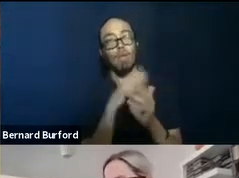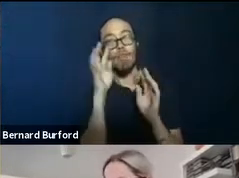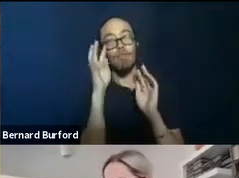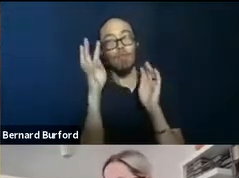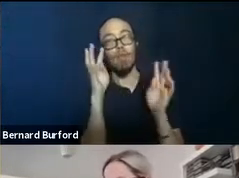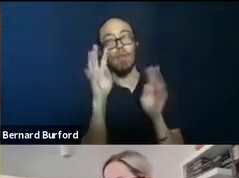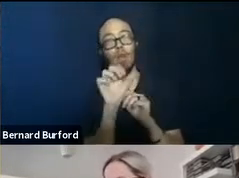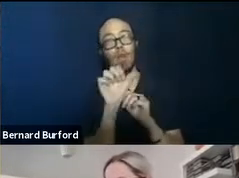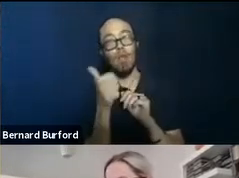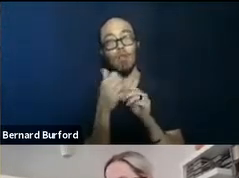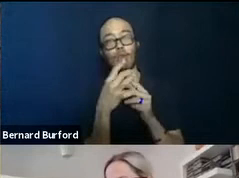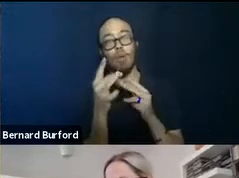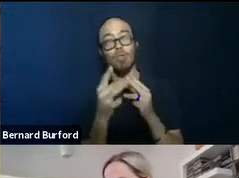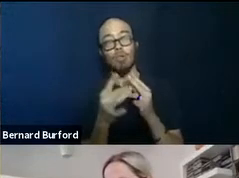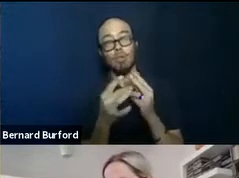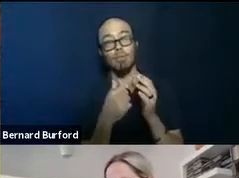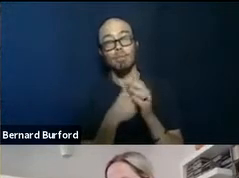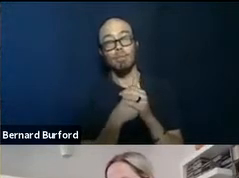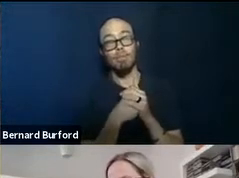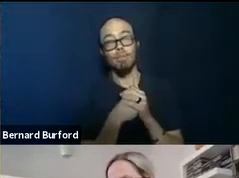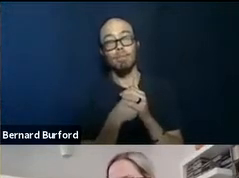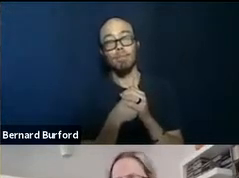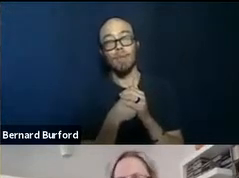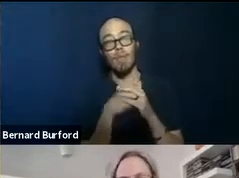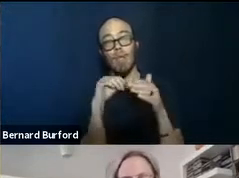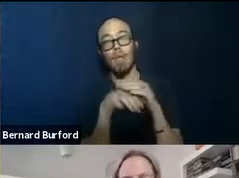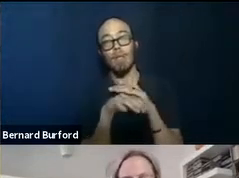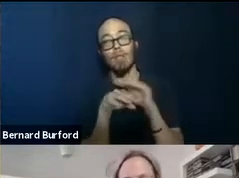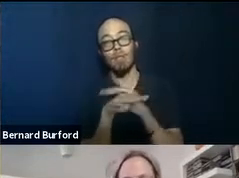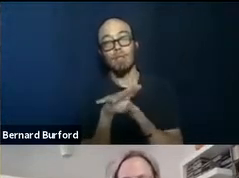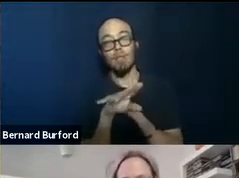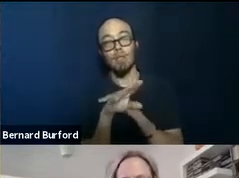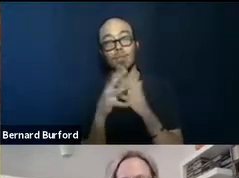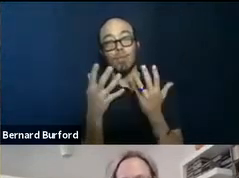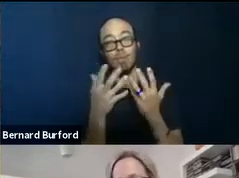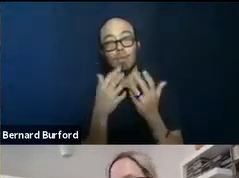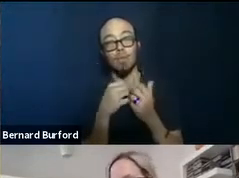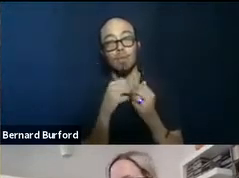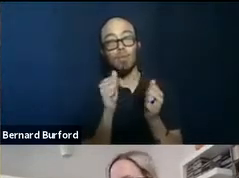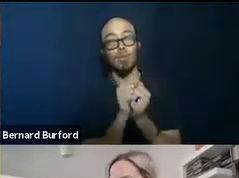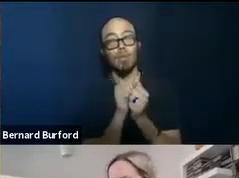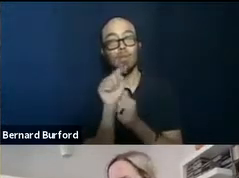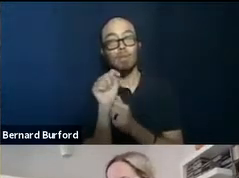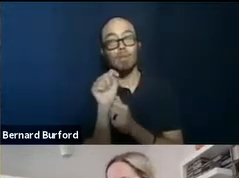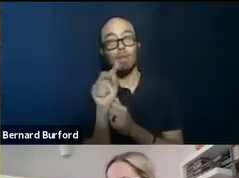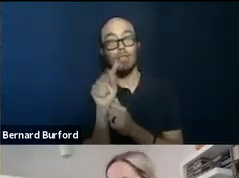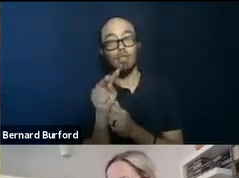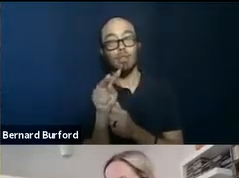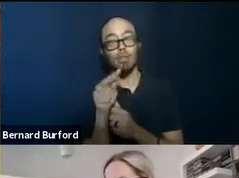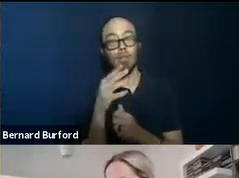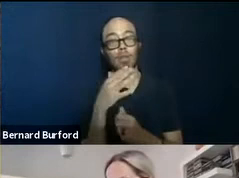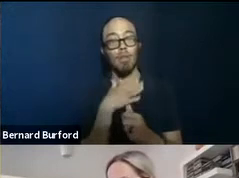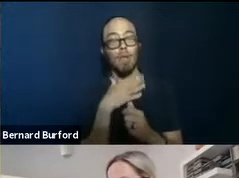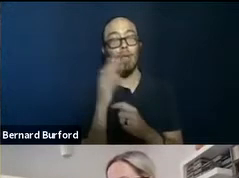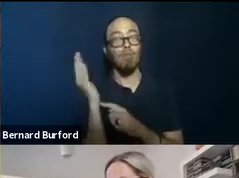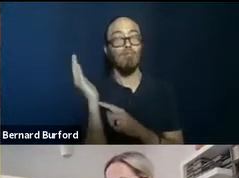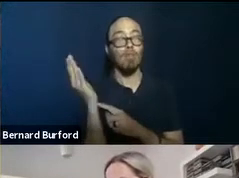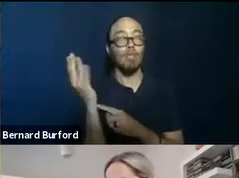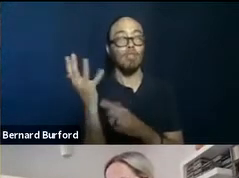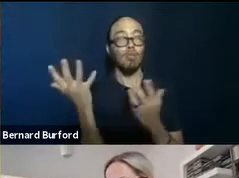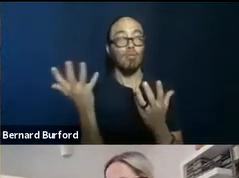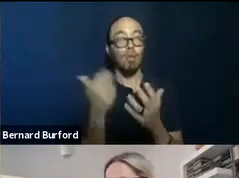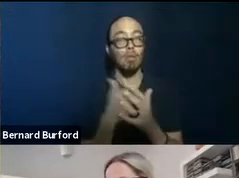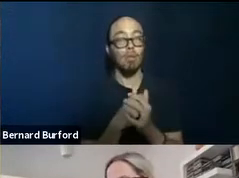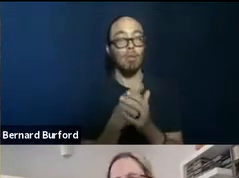another alternative way to access them with television. My presentation is a